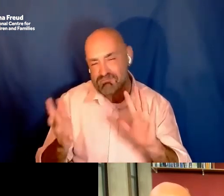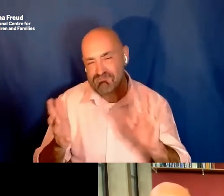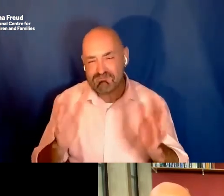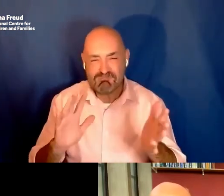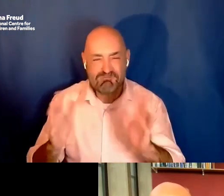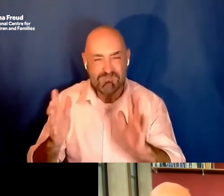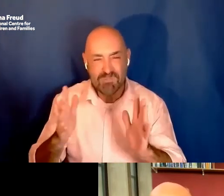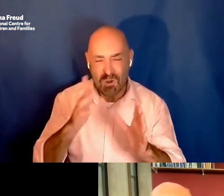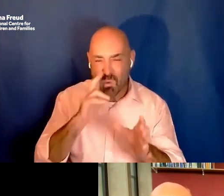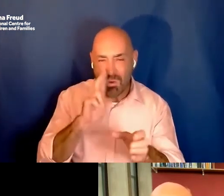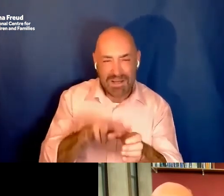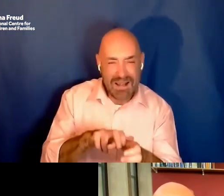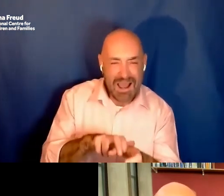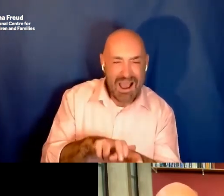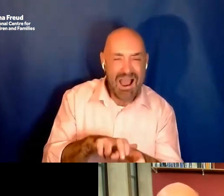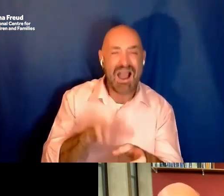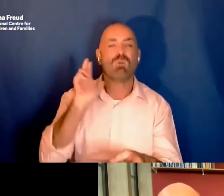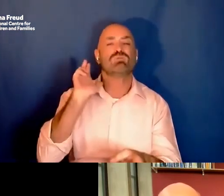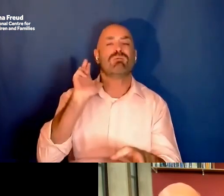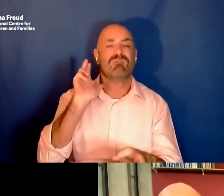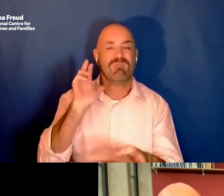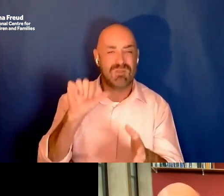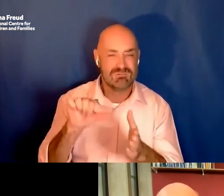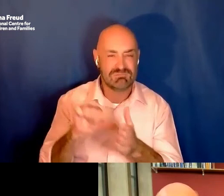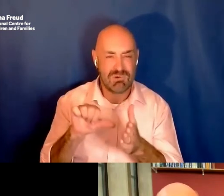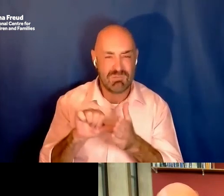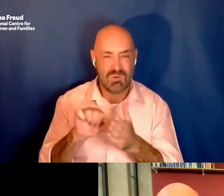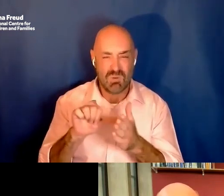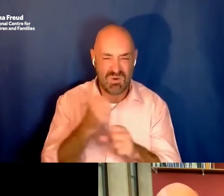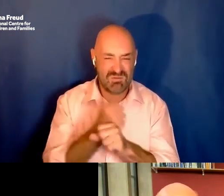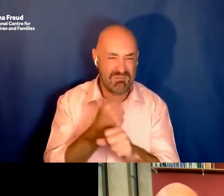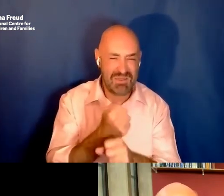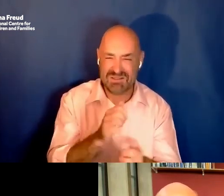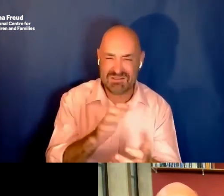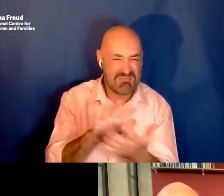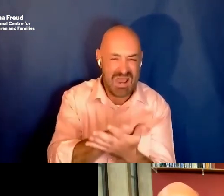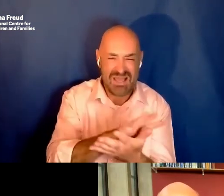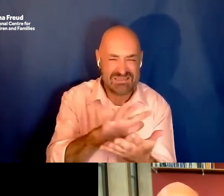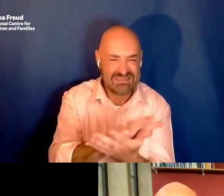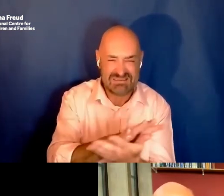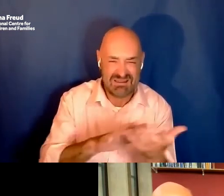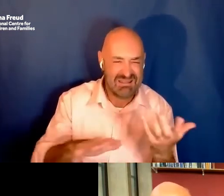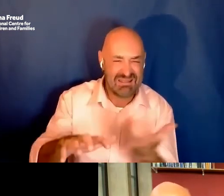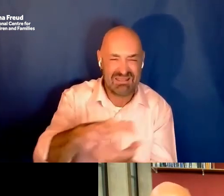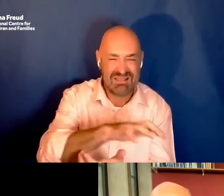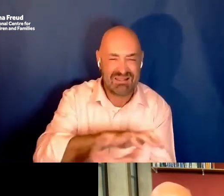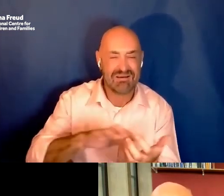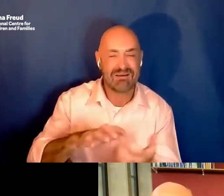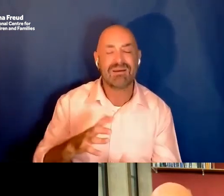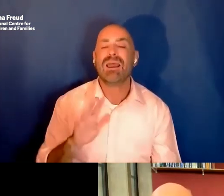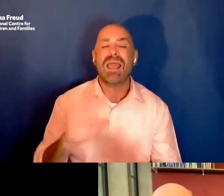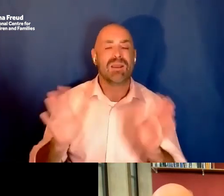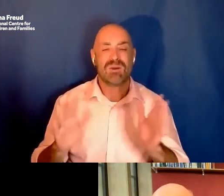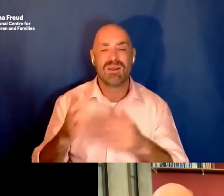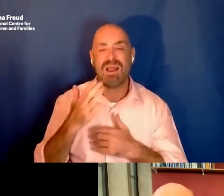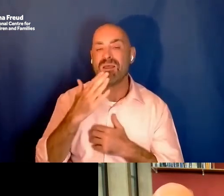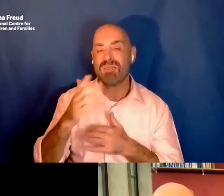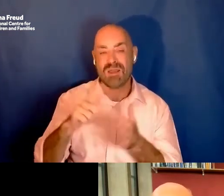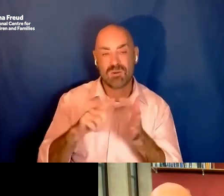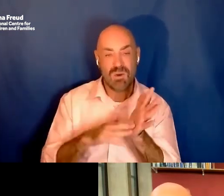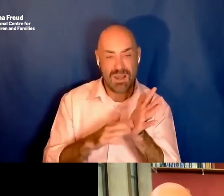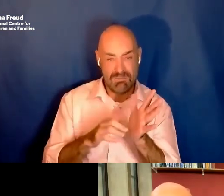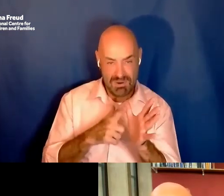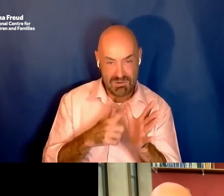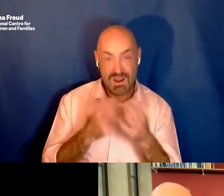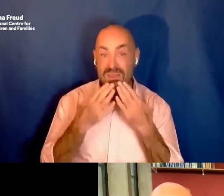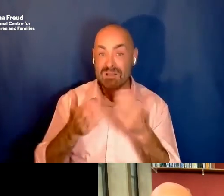get out of the mess that we've made for ourselves. I want to thank you, Emma, not just for this talk, which